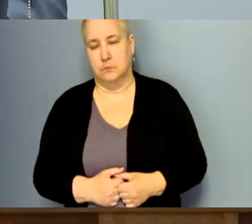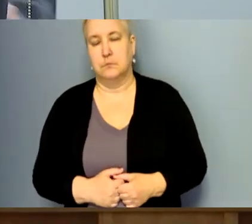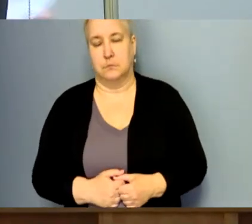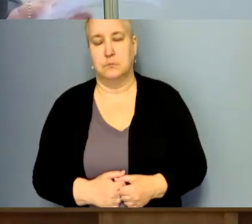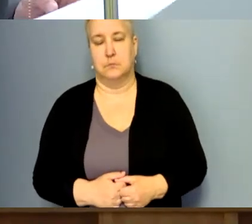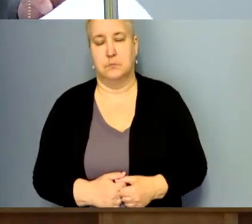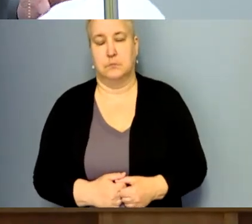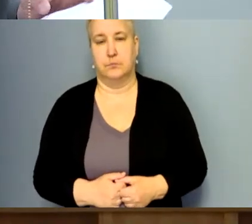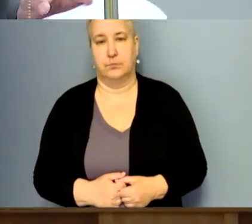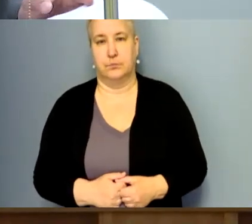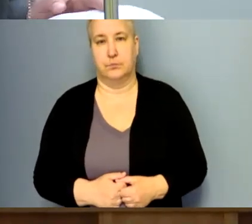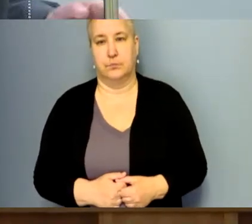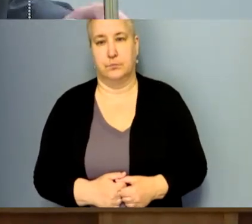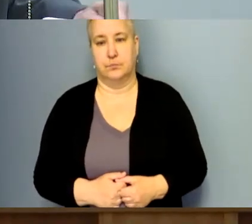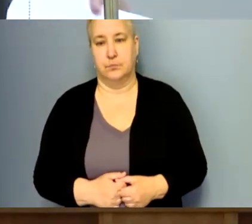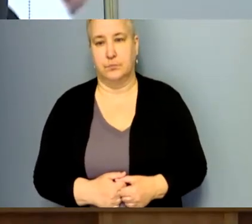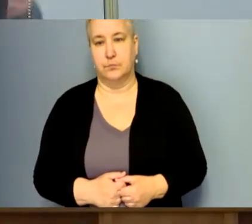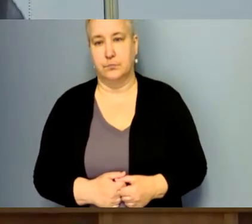Let's